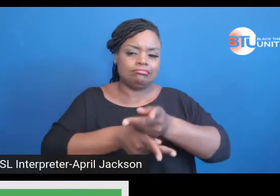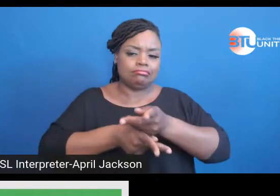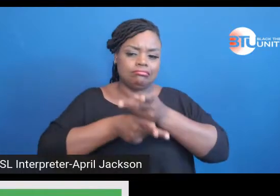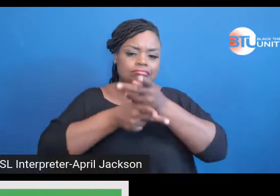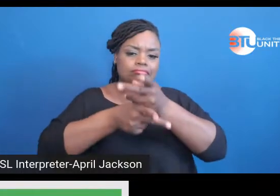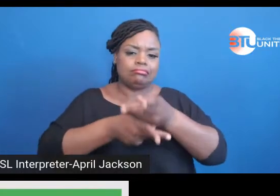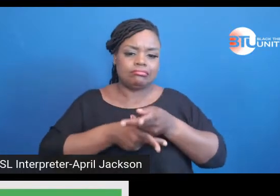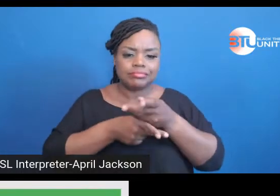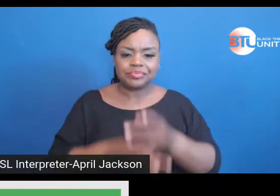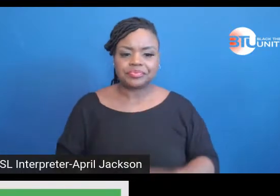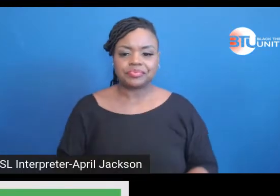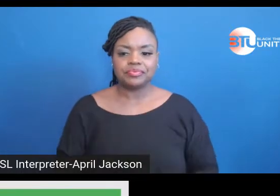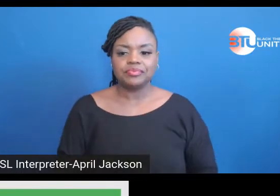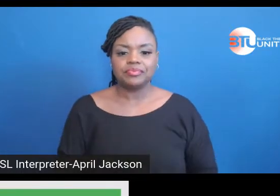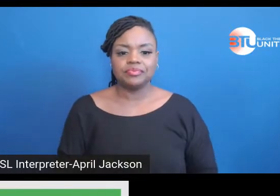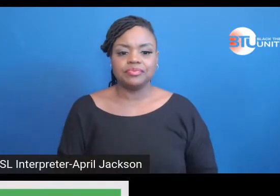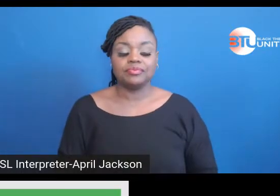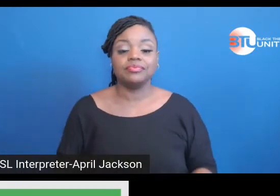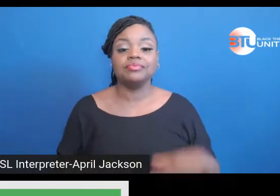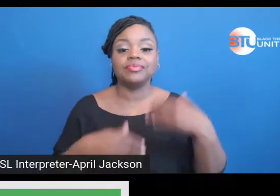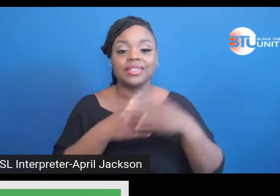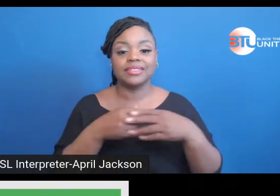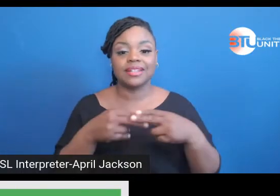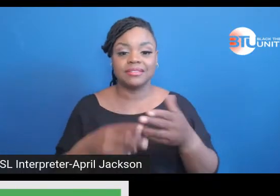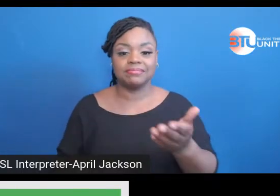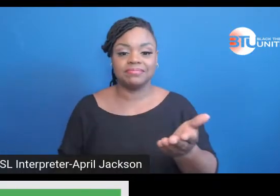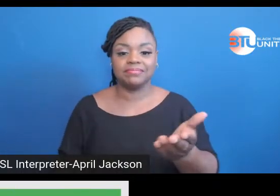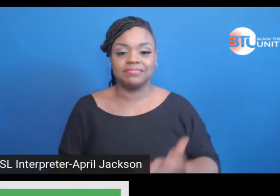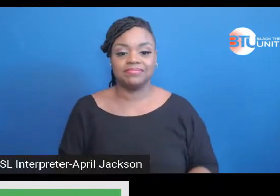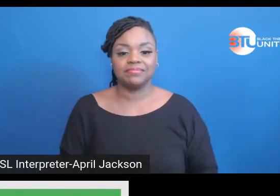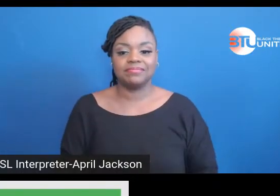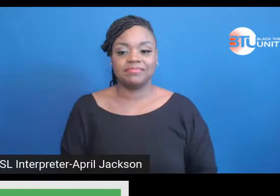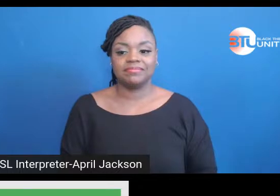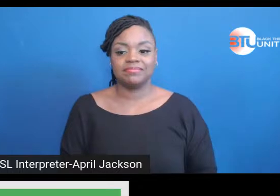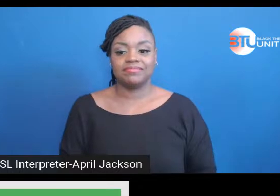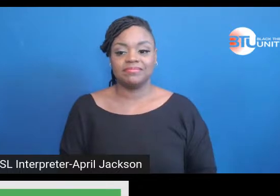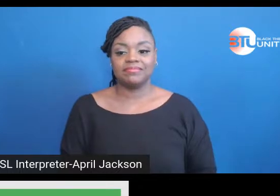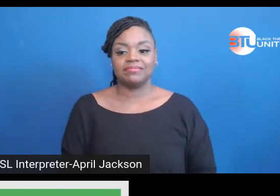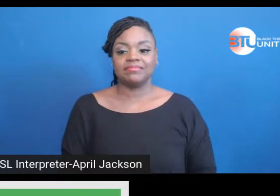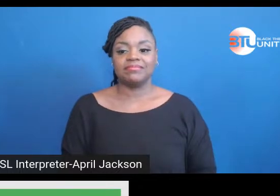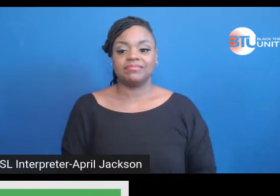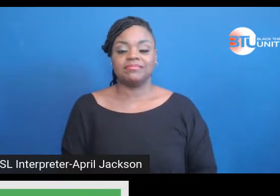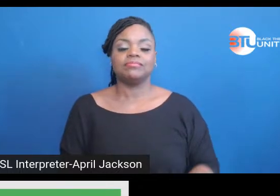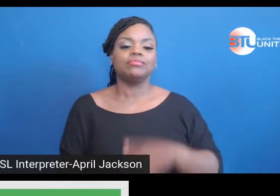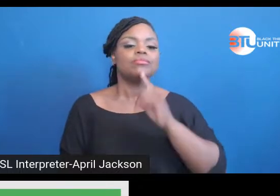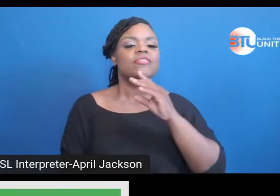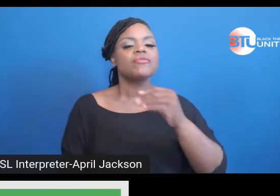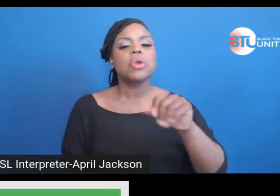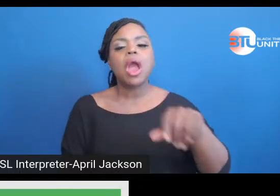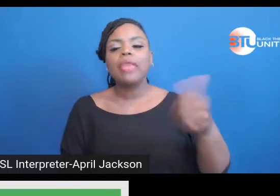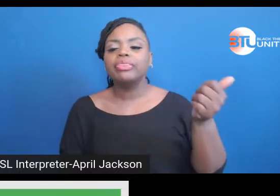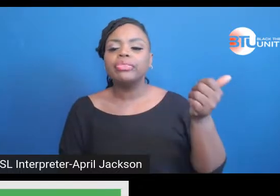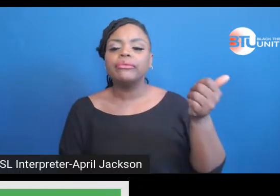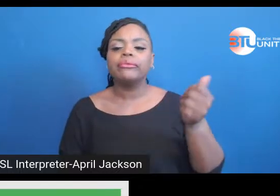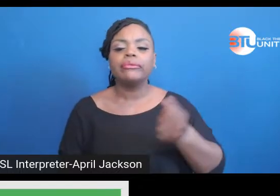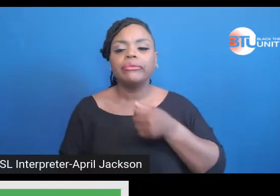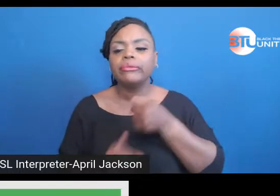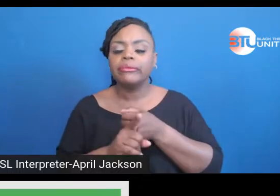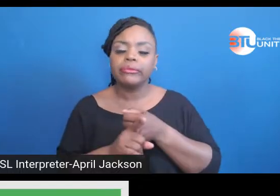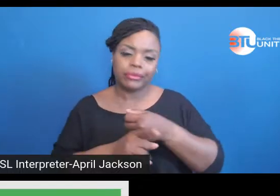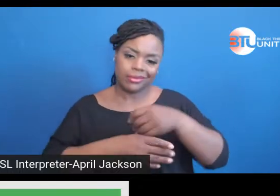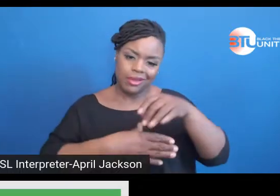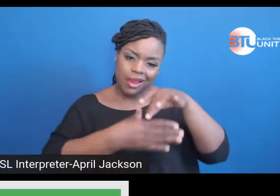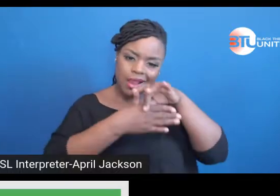Next slide, I'm sorry. There are a few things, other things that will affect the content of a work.